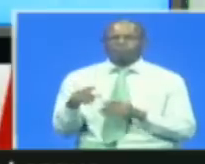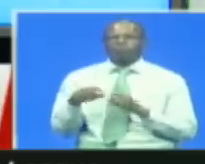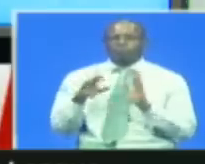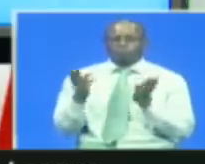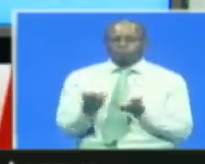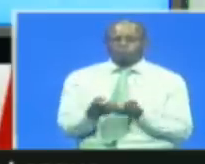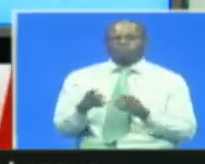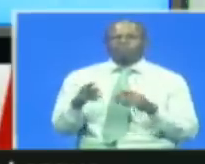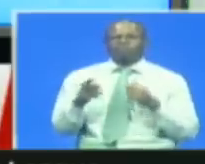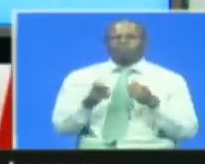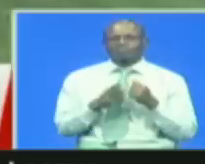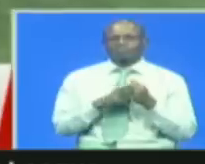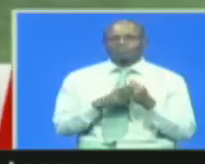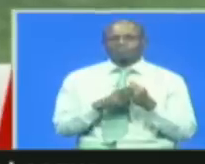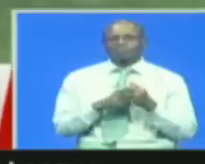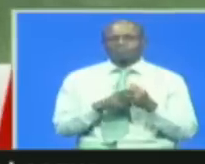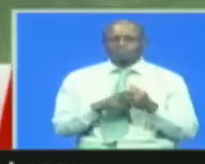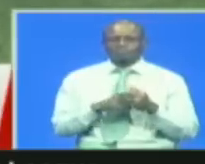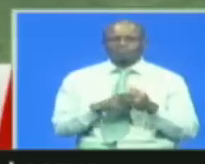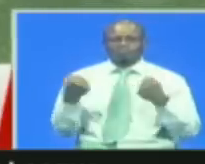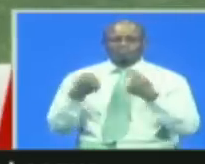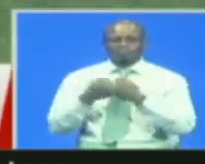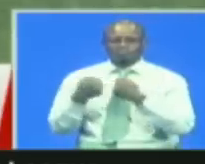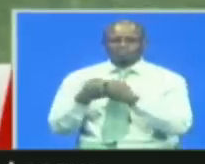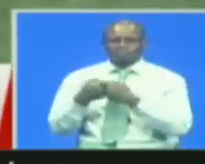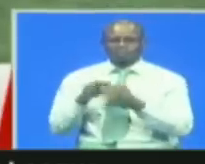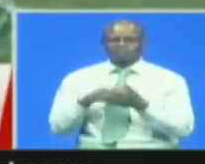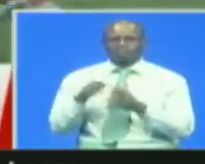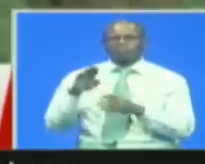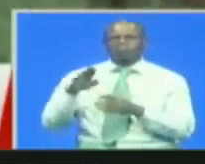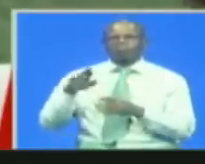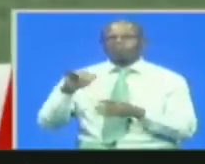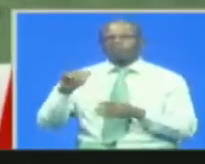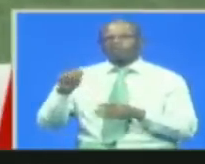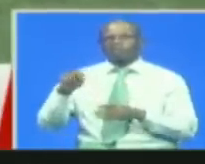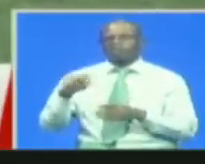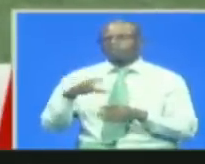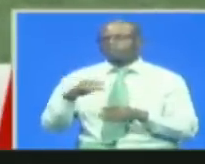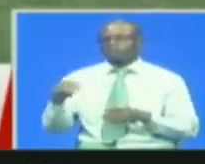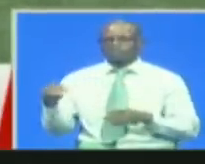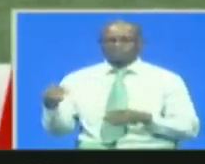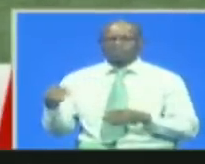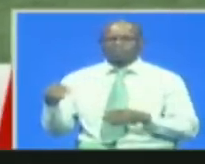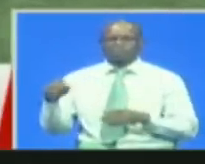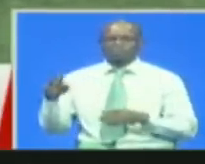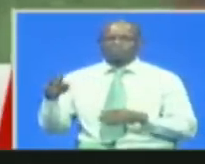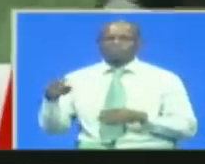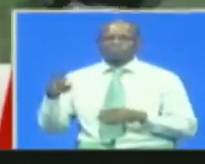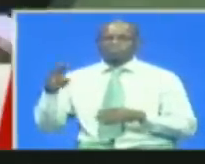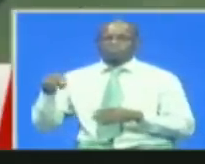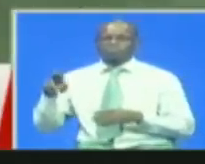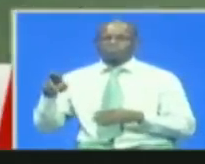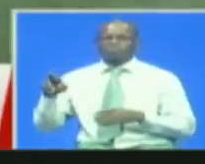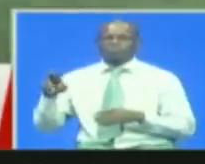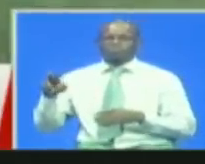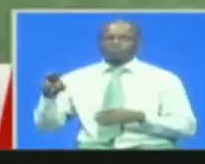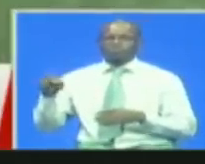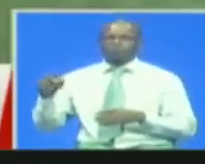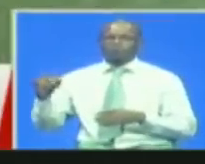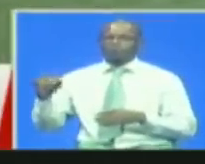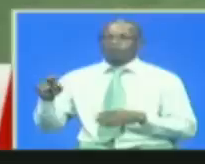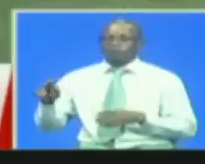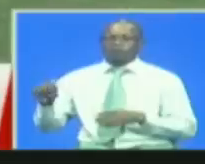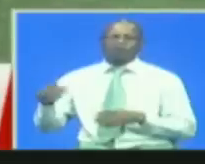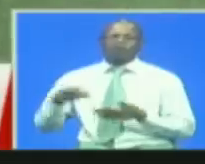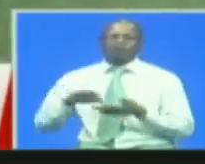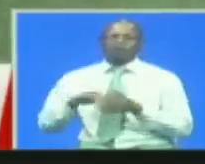Cyprian Kuto, Brian Wandera and Charles Omondi returned to the team after recovering from injuries. Murunga has retained the rest of his regulars: